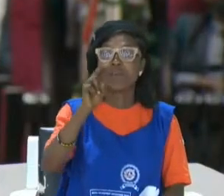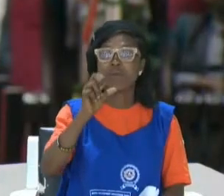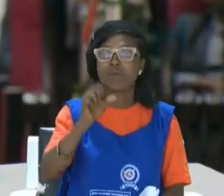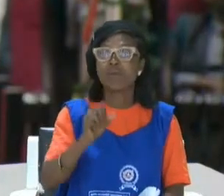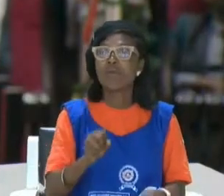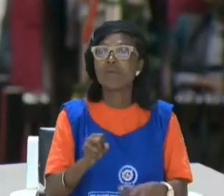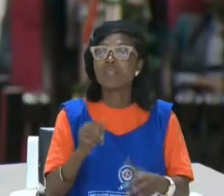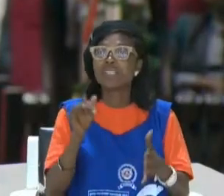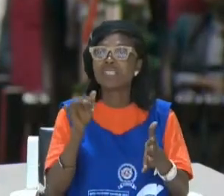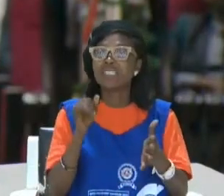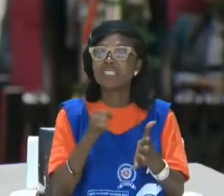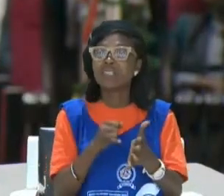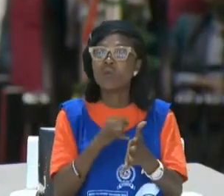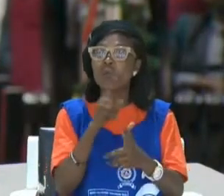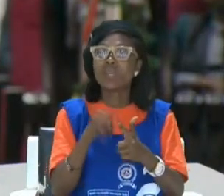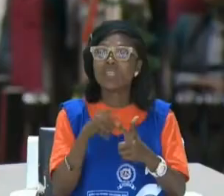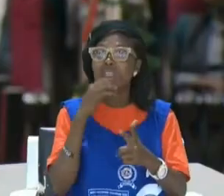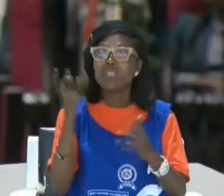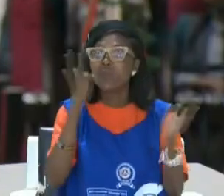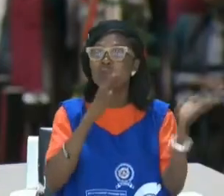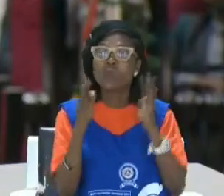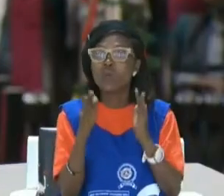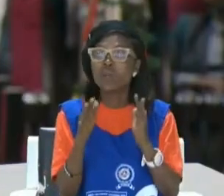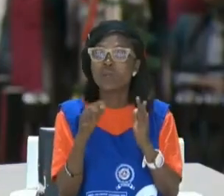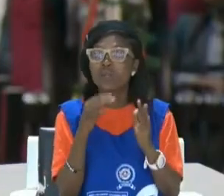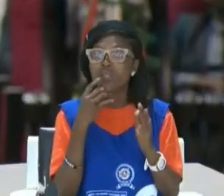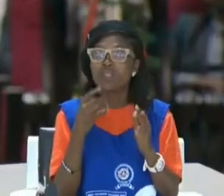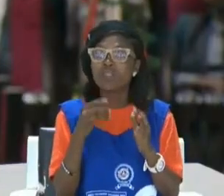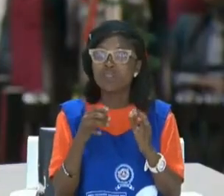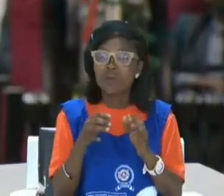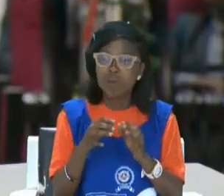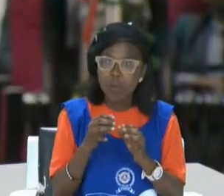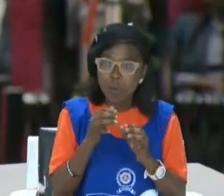So is the wind blowing in your favor